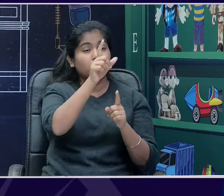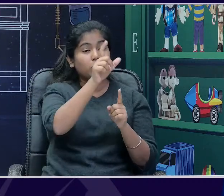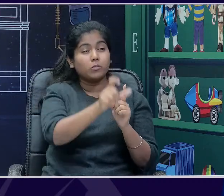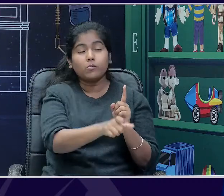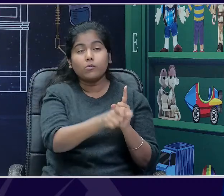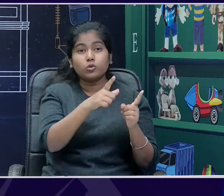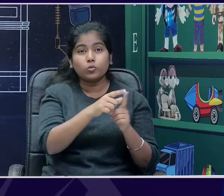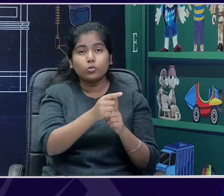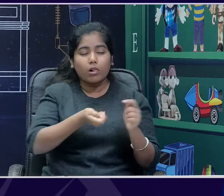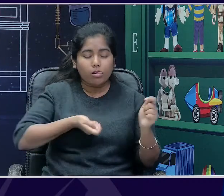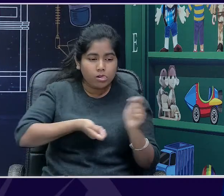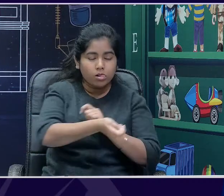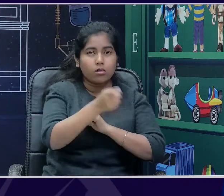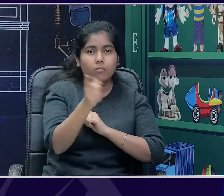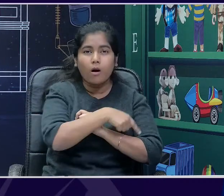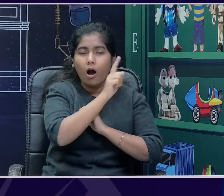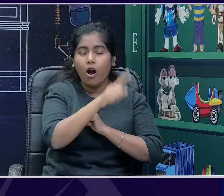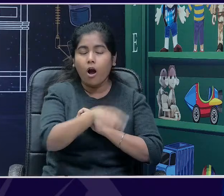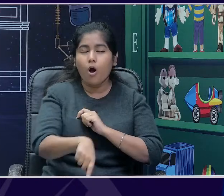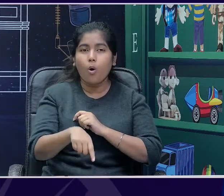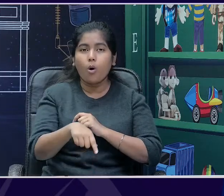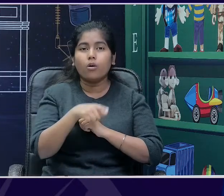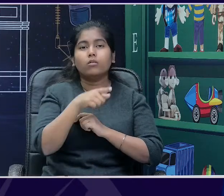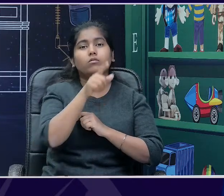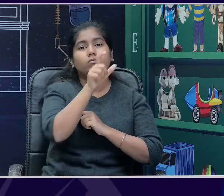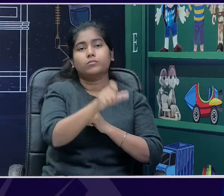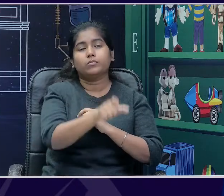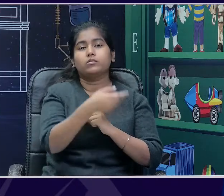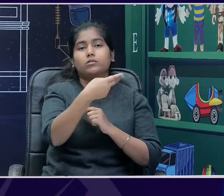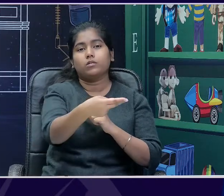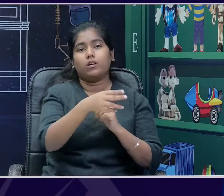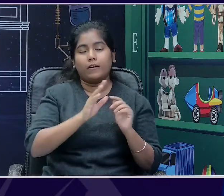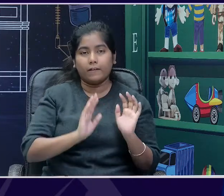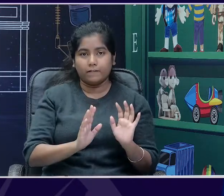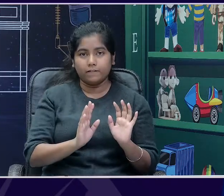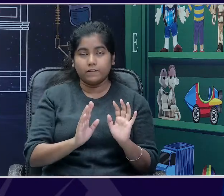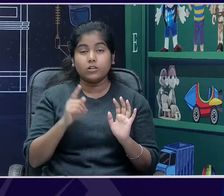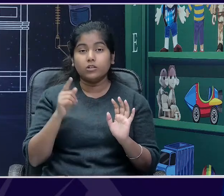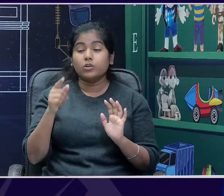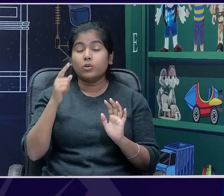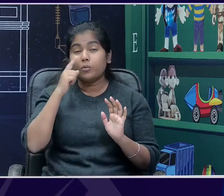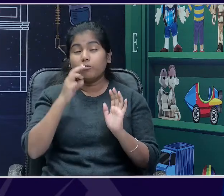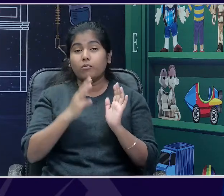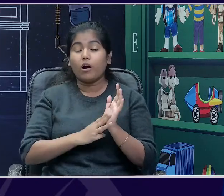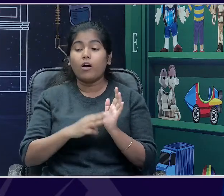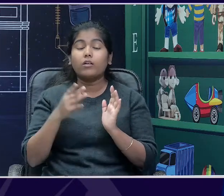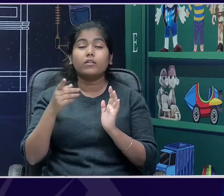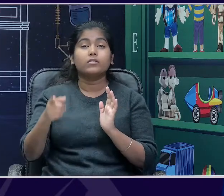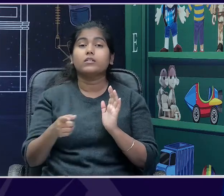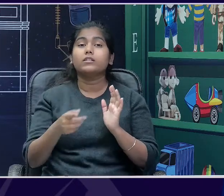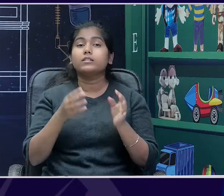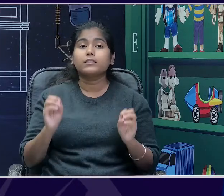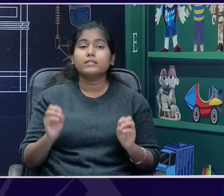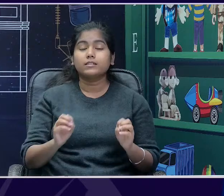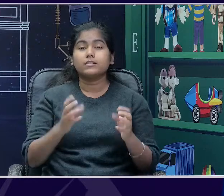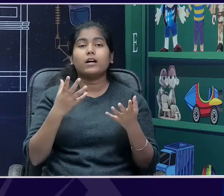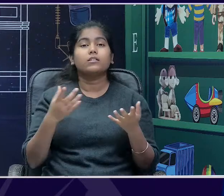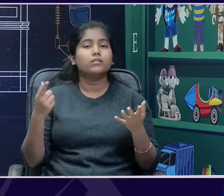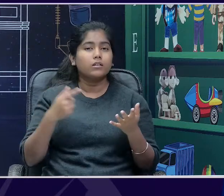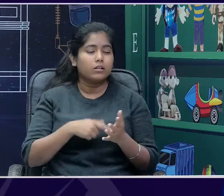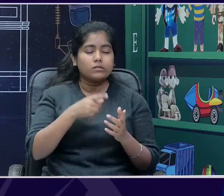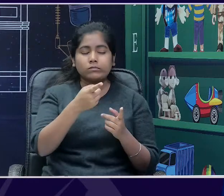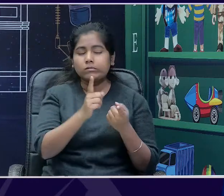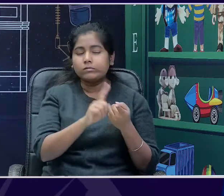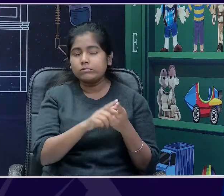Criminal. Yeah. Oh, baapre. Then she started investigating the case with her younger brother